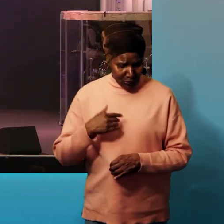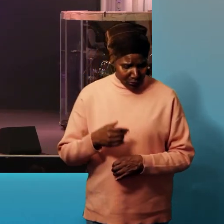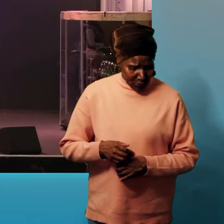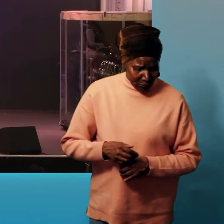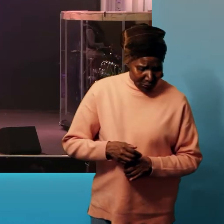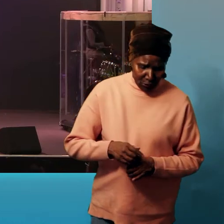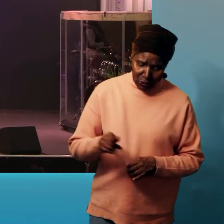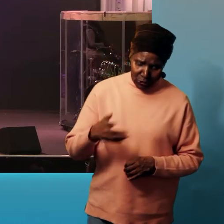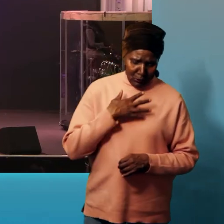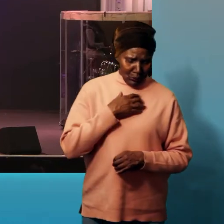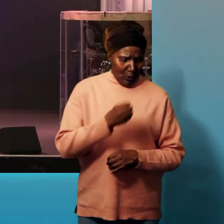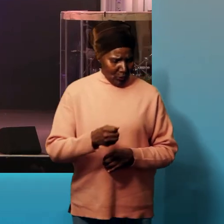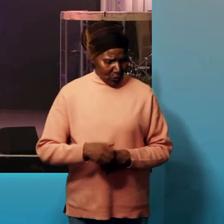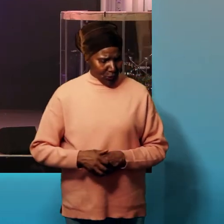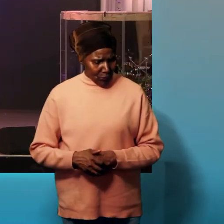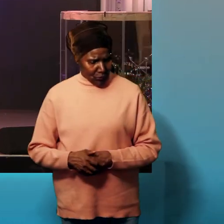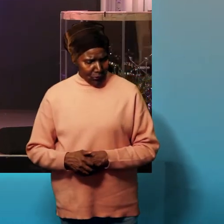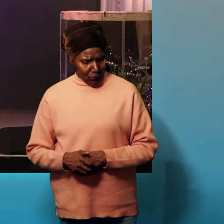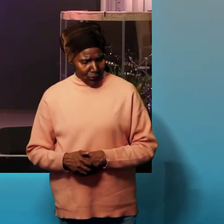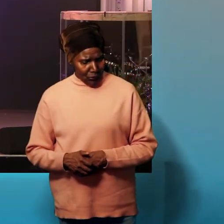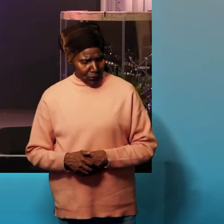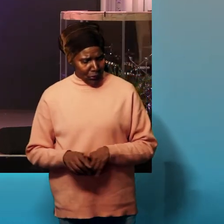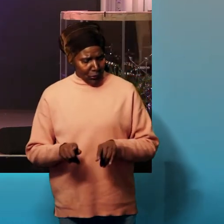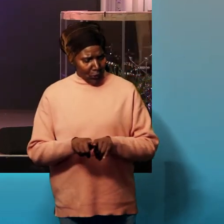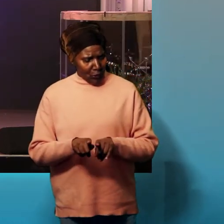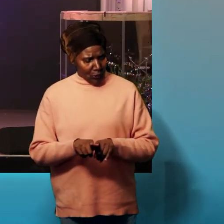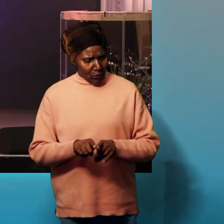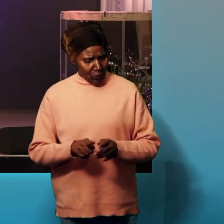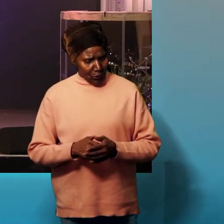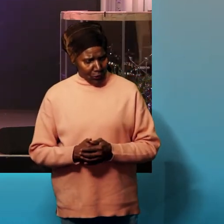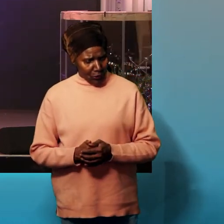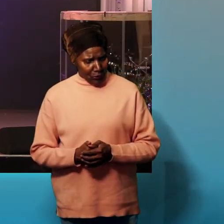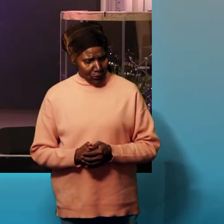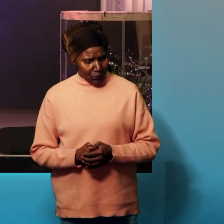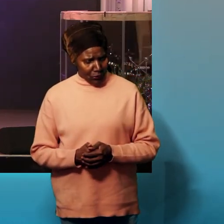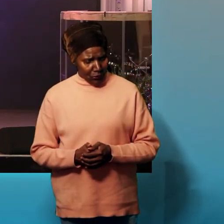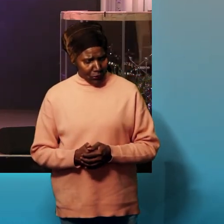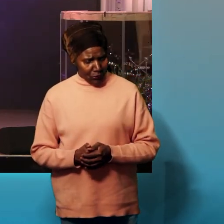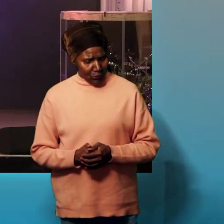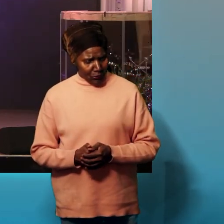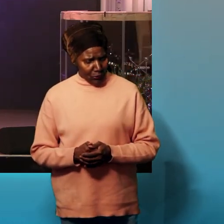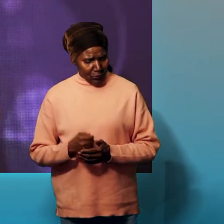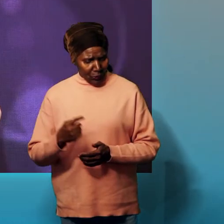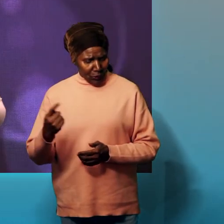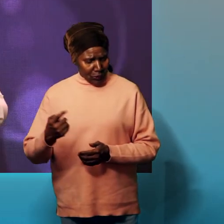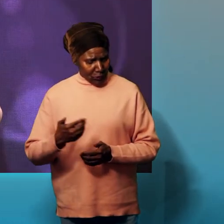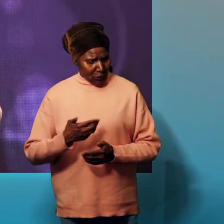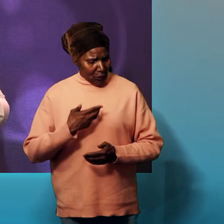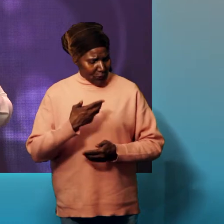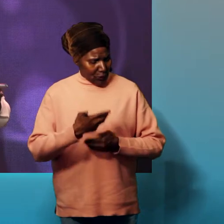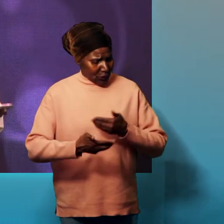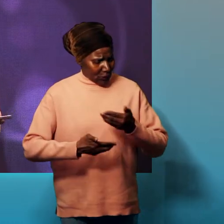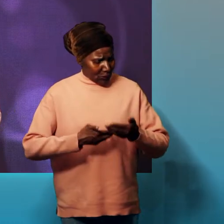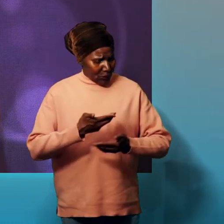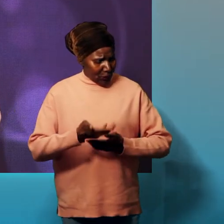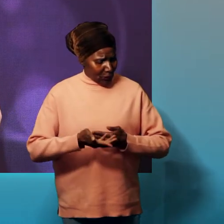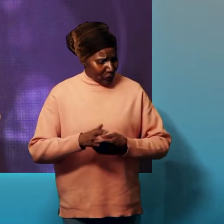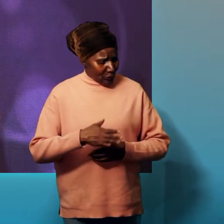she shows boldness. And also what she does is she just explains that from her heart, this is her sacrifice to